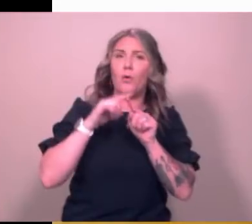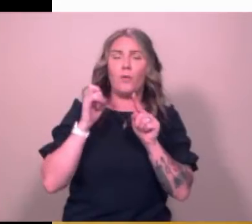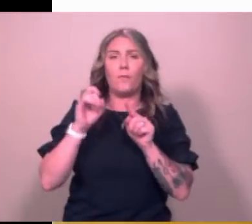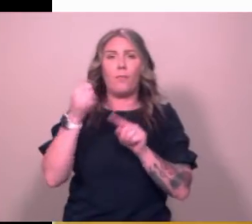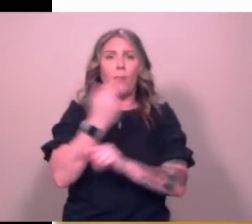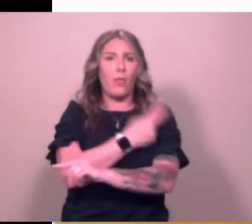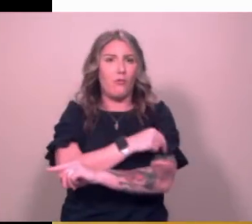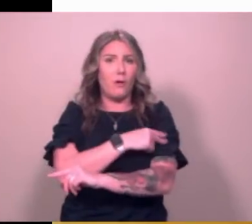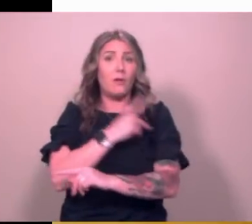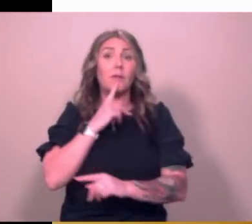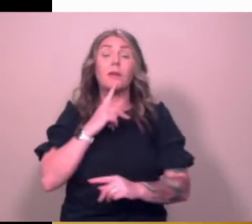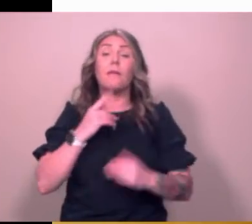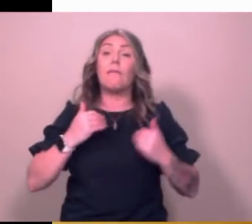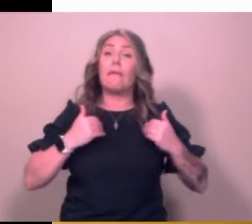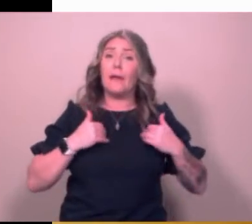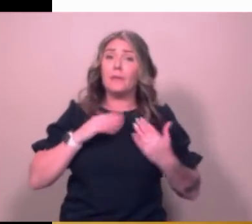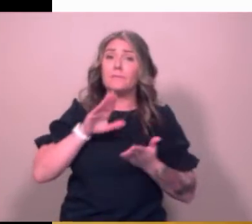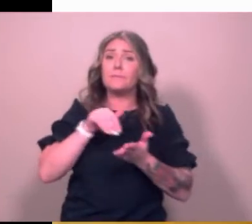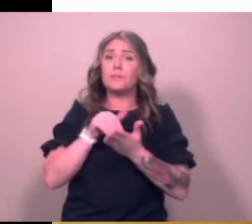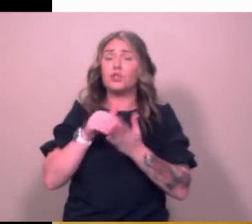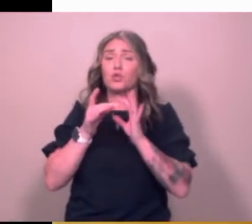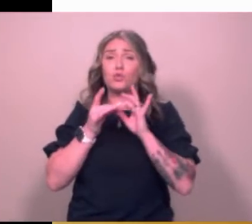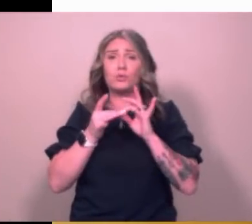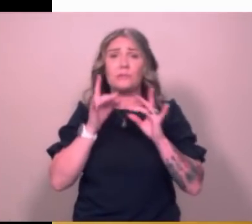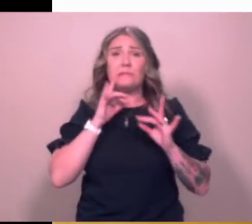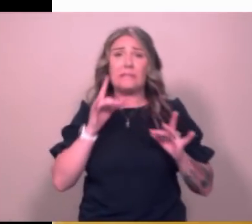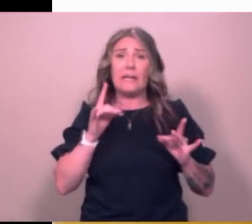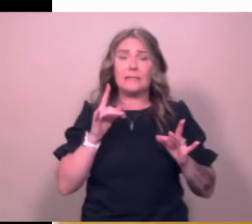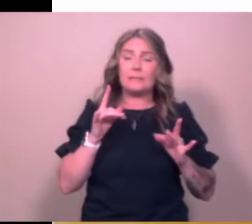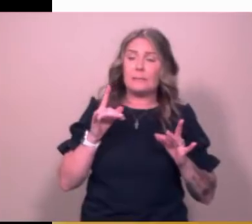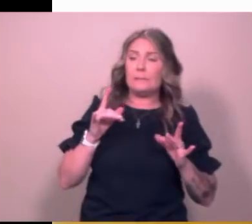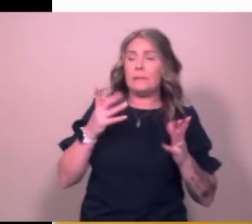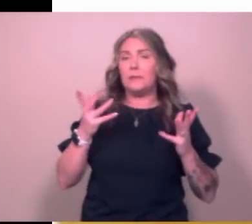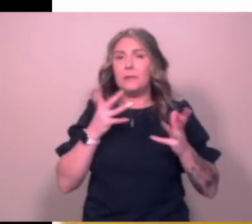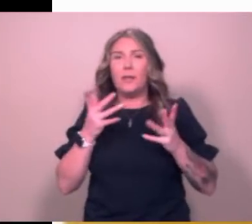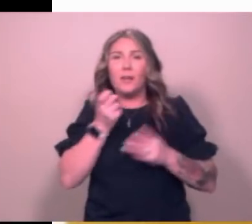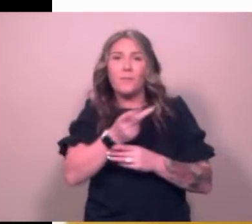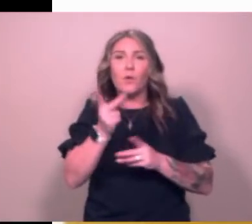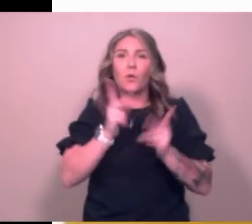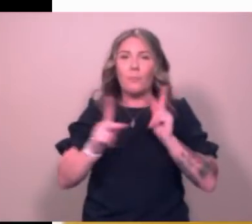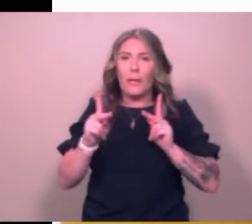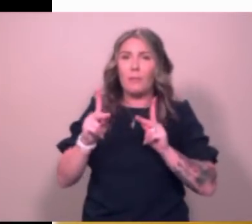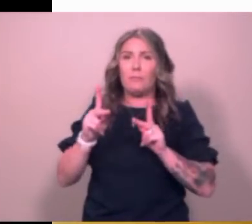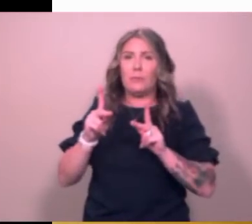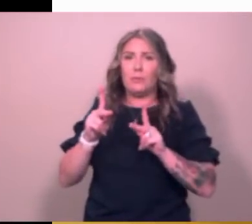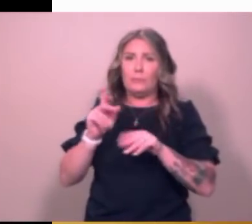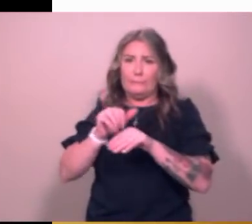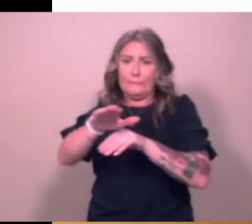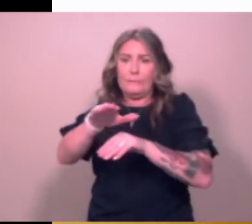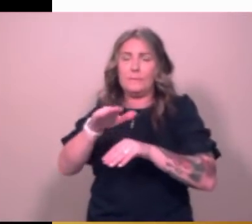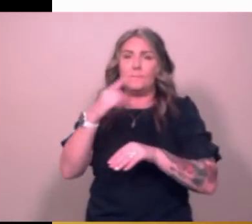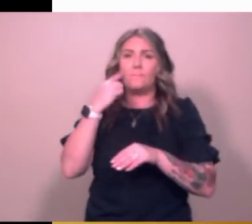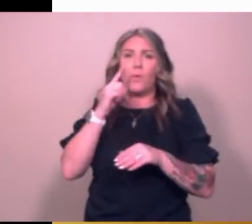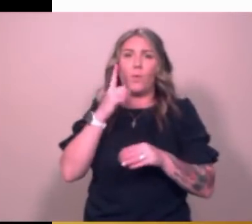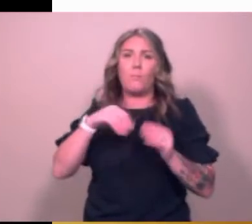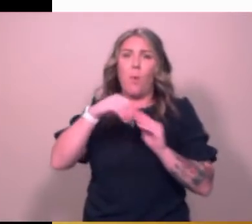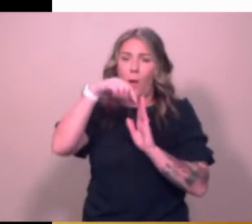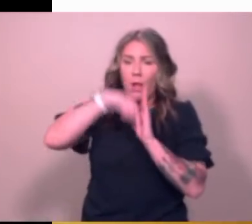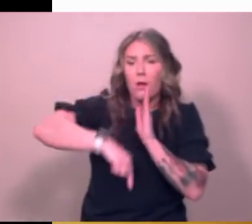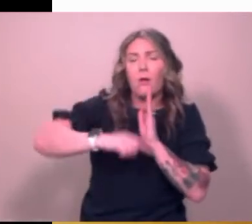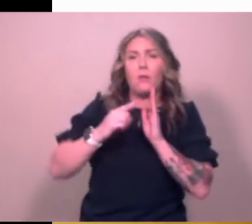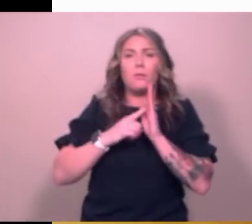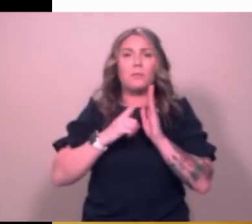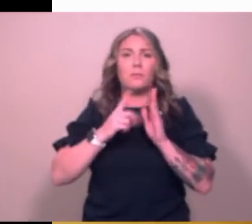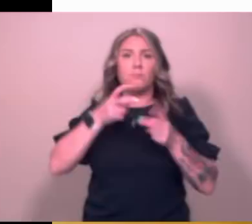We do have Centura Connect, which has enabled us to get some folks out for more critical services that are not just